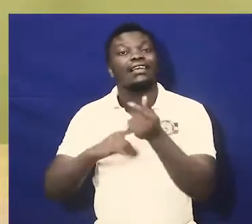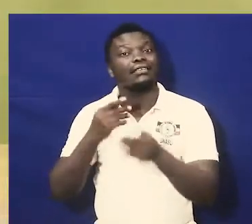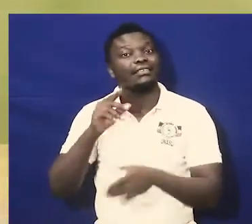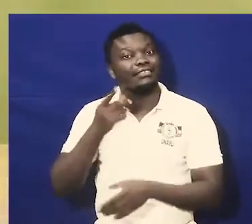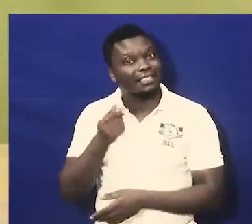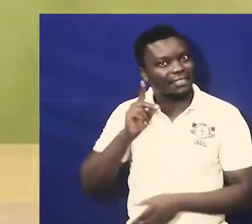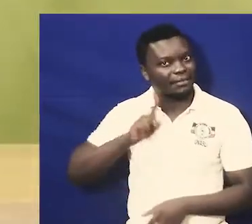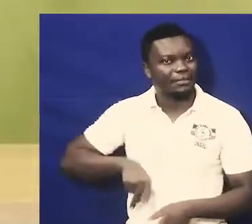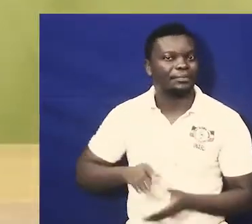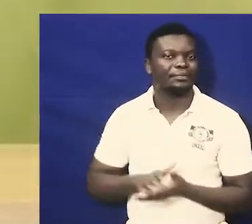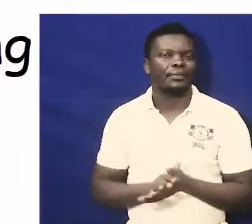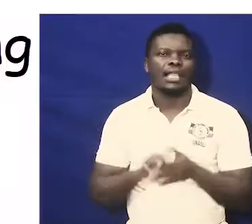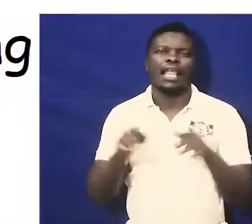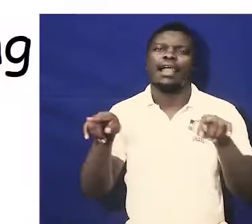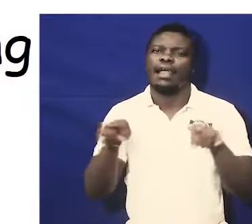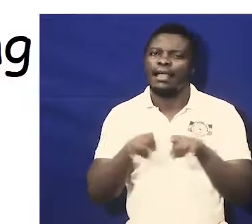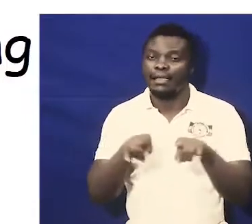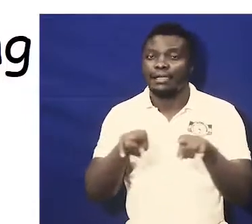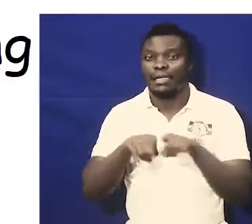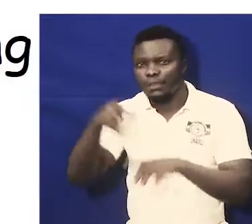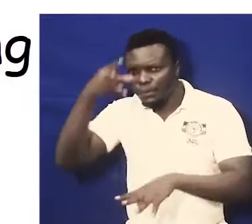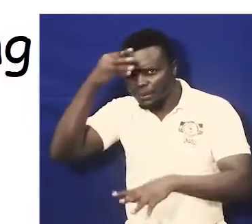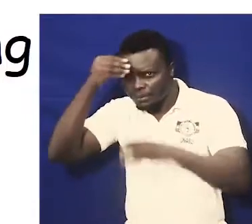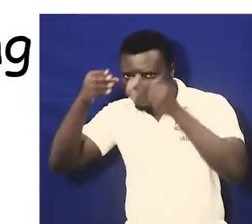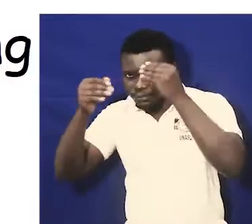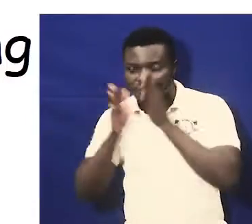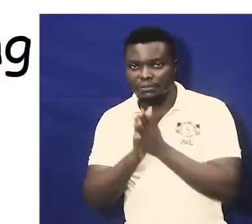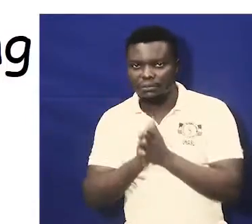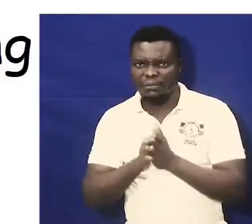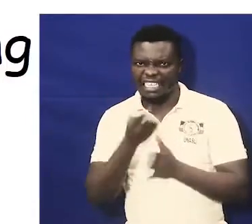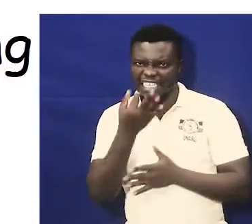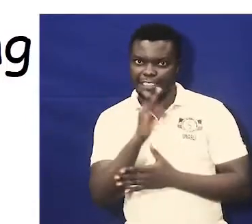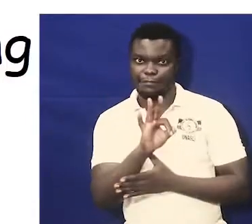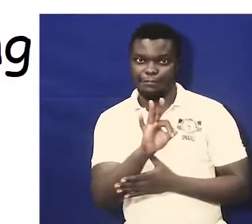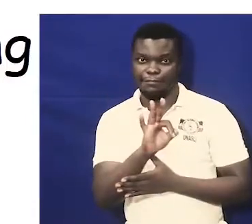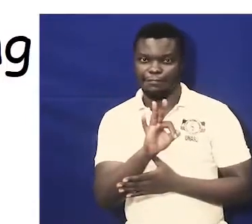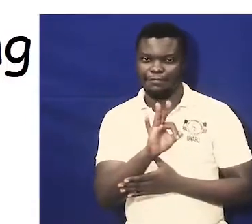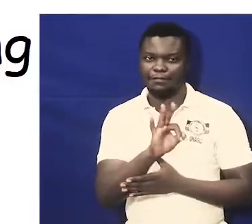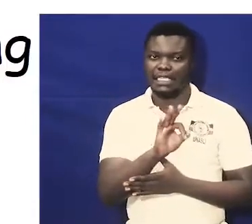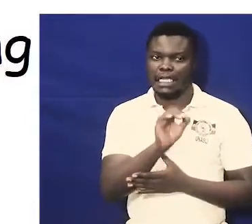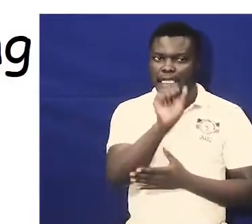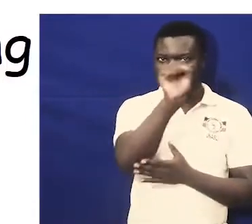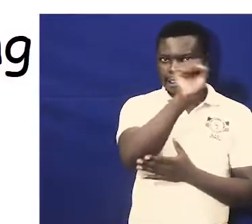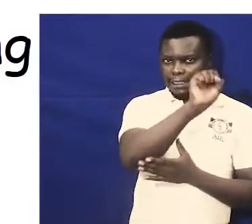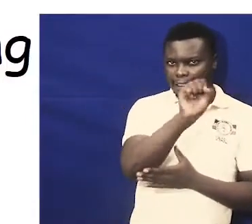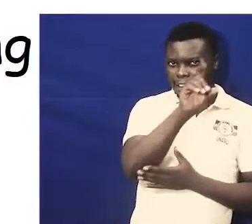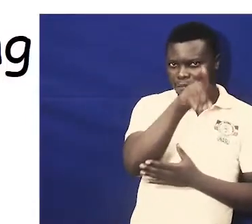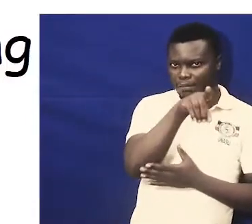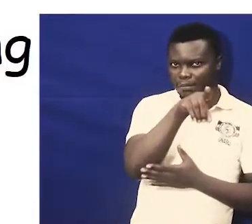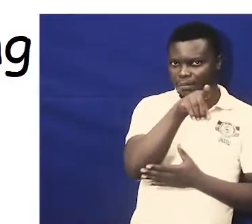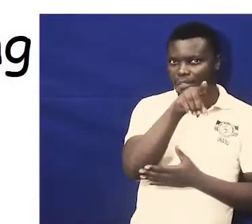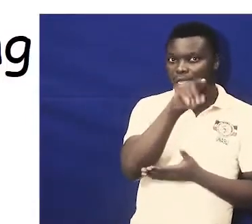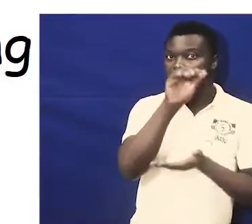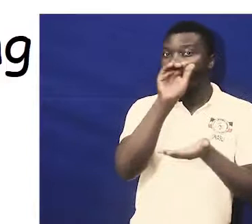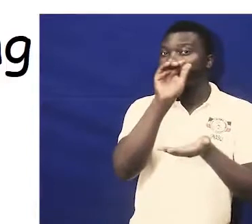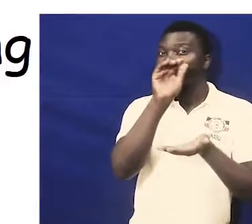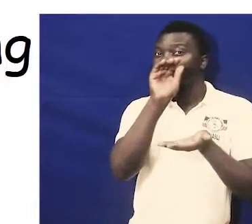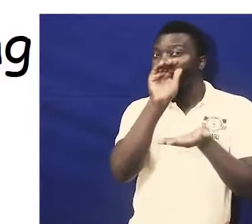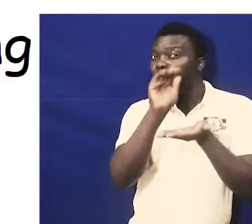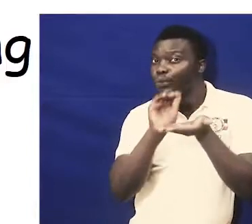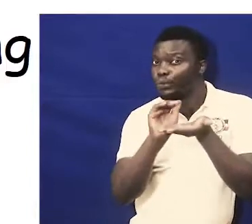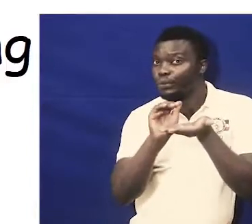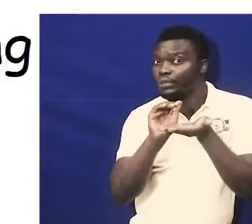And we have also learned that when the selling price is less than the cost price,